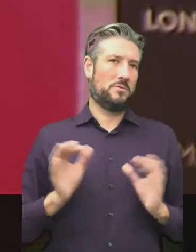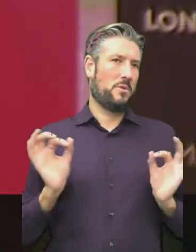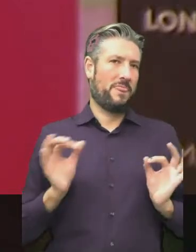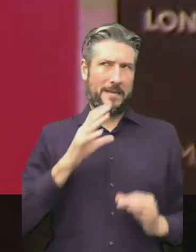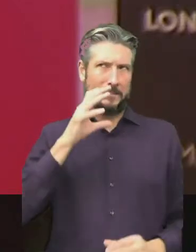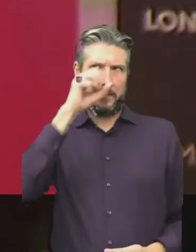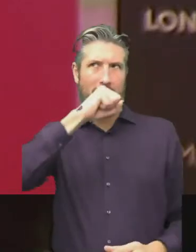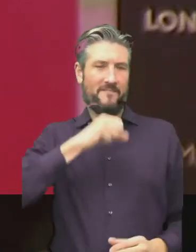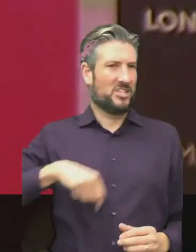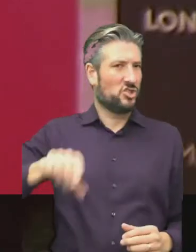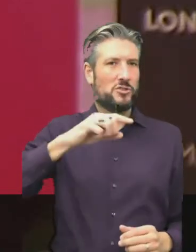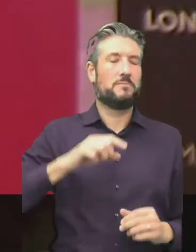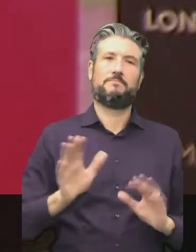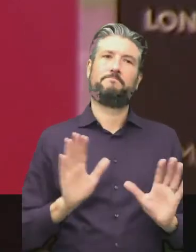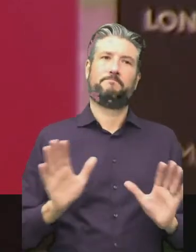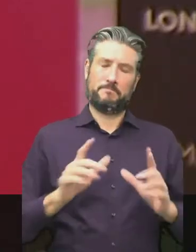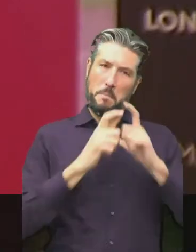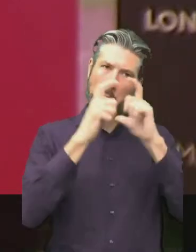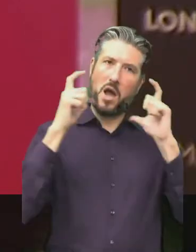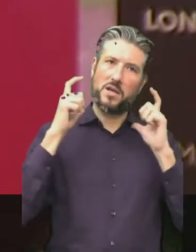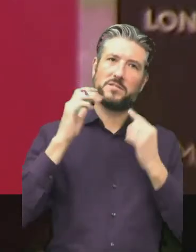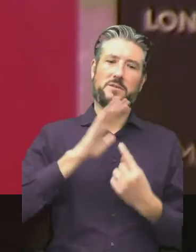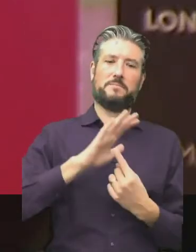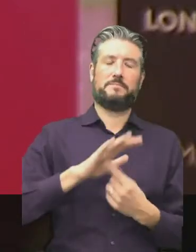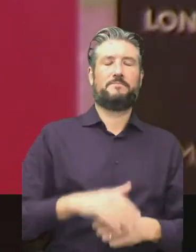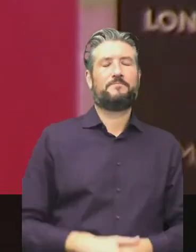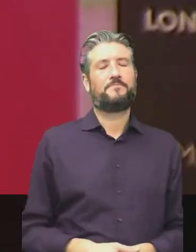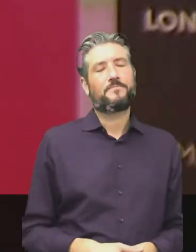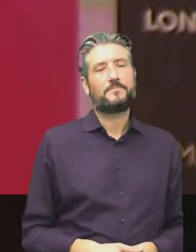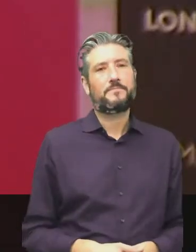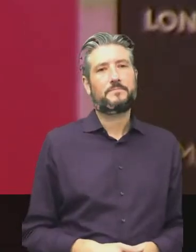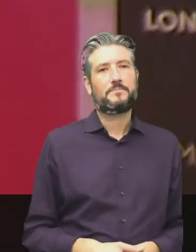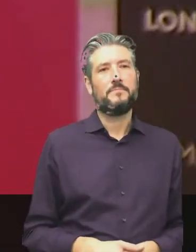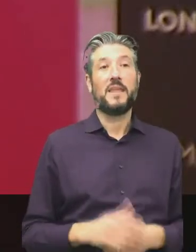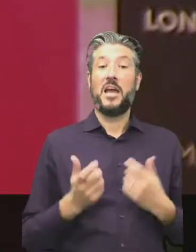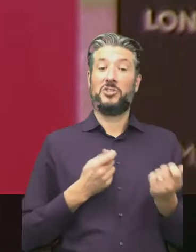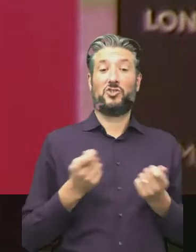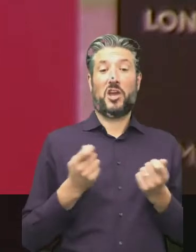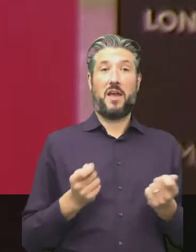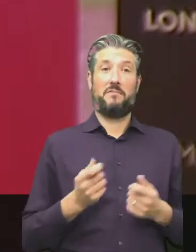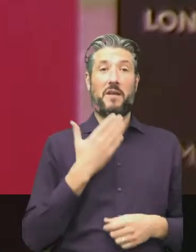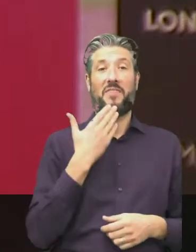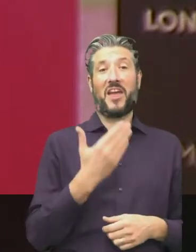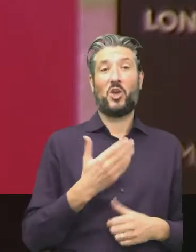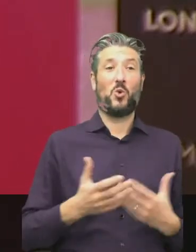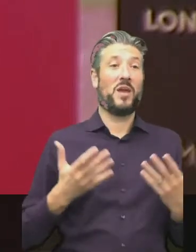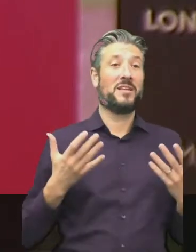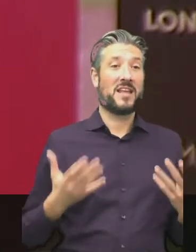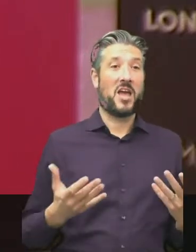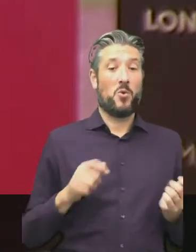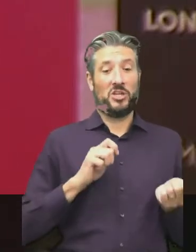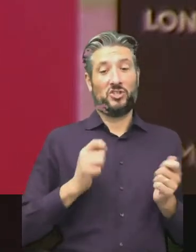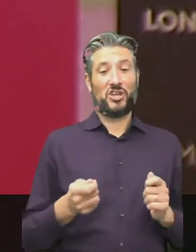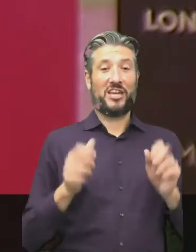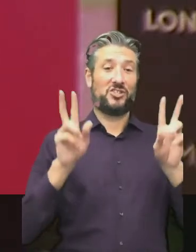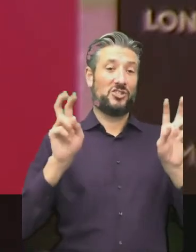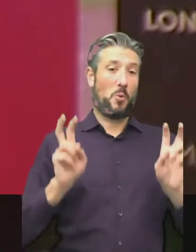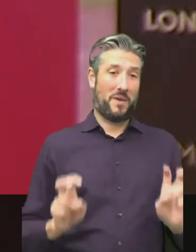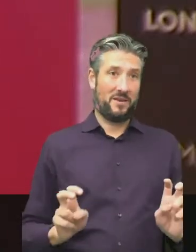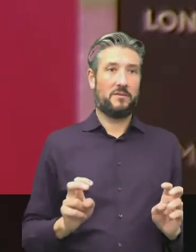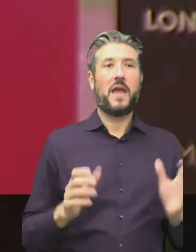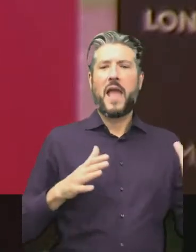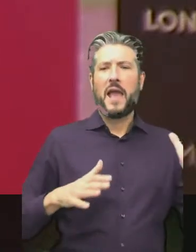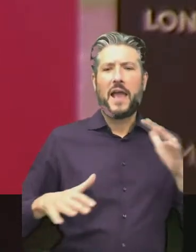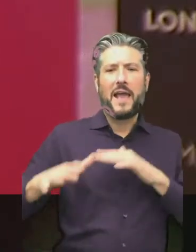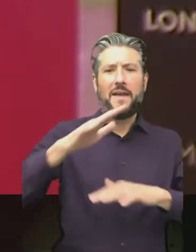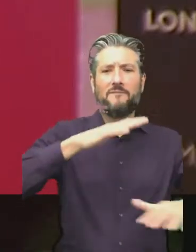quality and the environment section. For those who are interested, start adding your questions on this